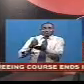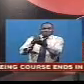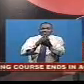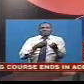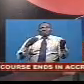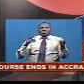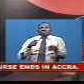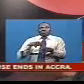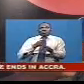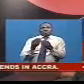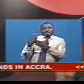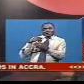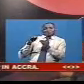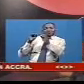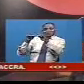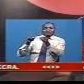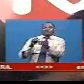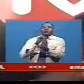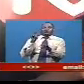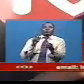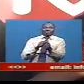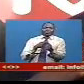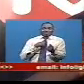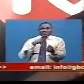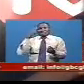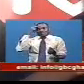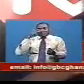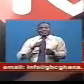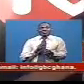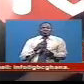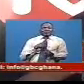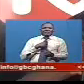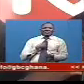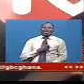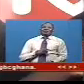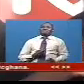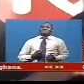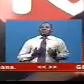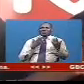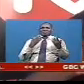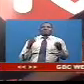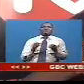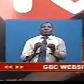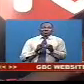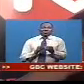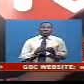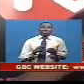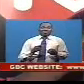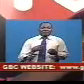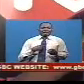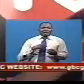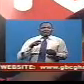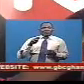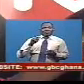has helped us a lot and we are going to put in more. It has really whet my appetite in the game. You